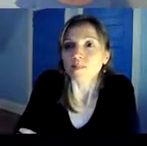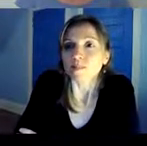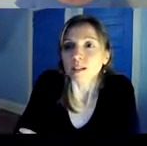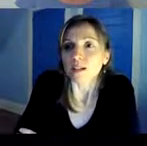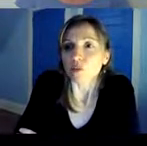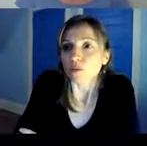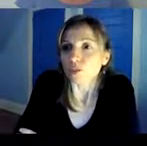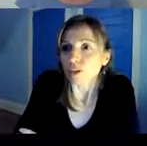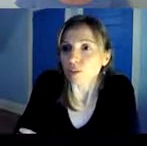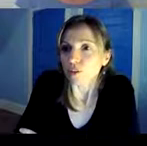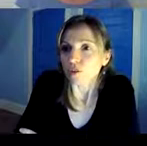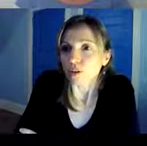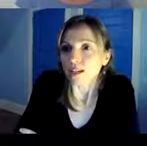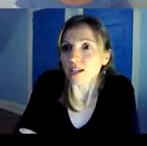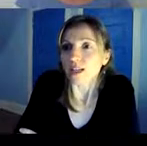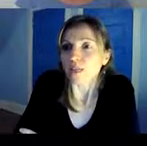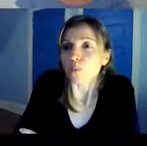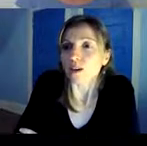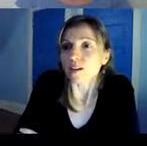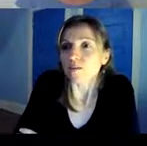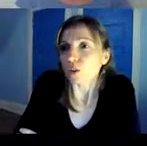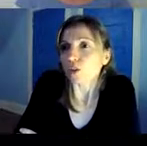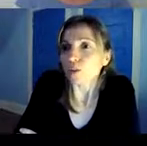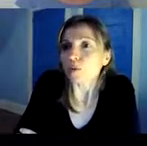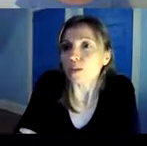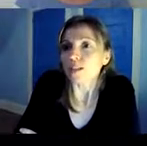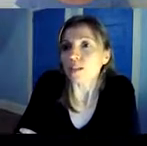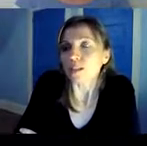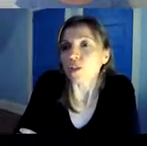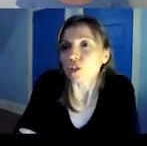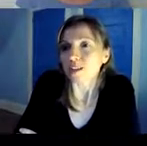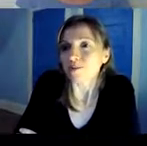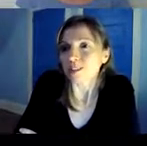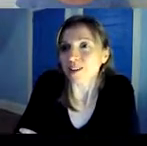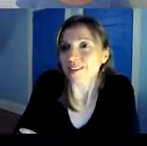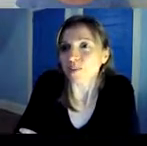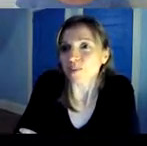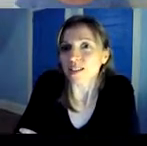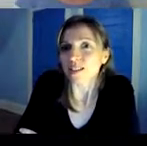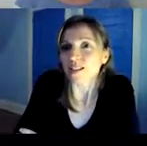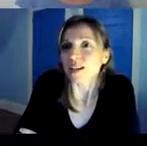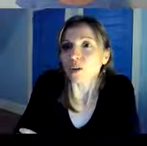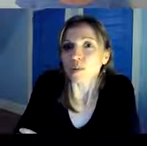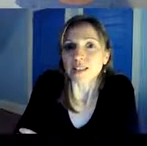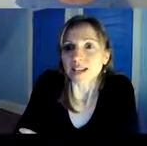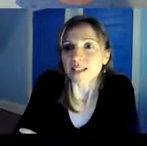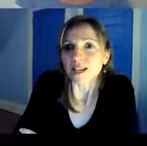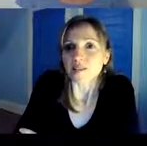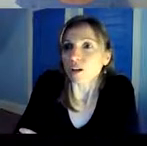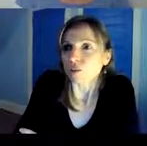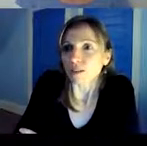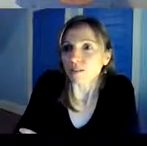the Toronto and Region Conservation Authority that where the Virginia creeper was doing really well in the ravines, there was